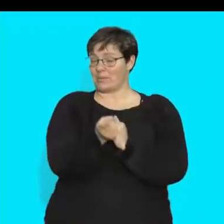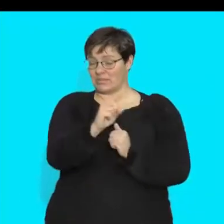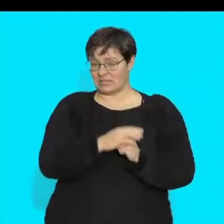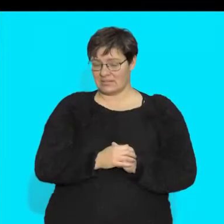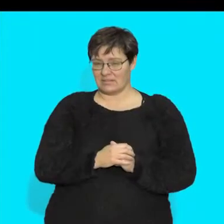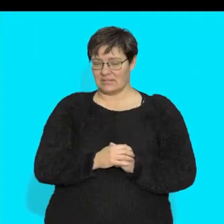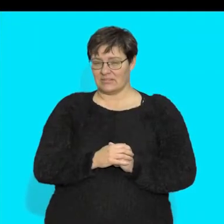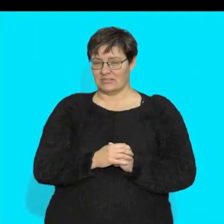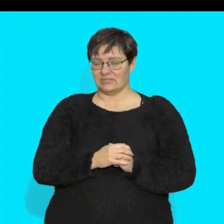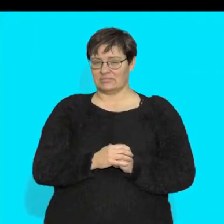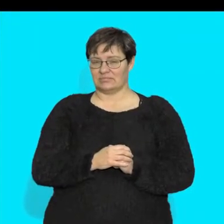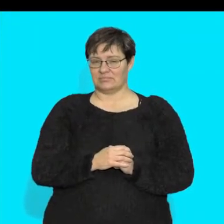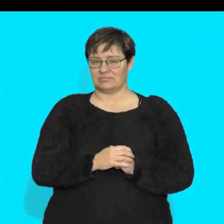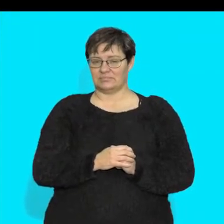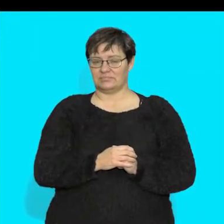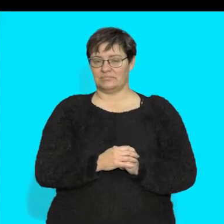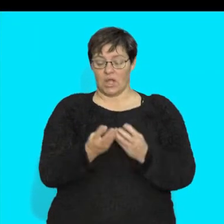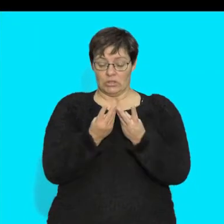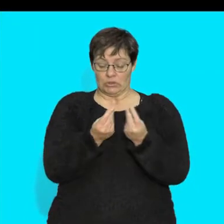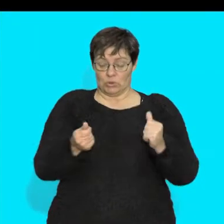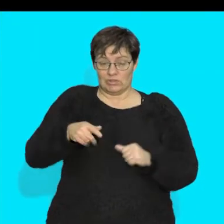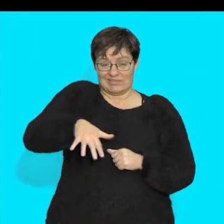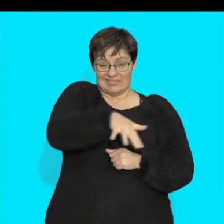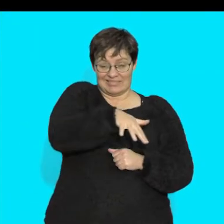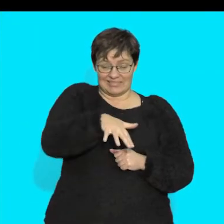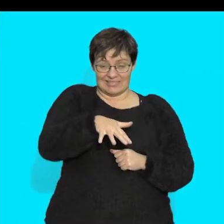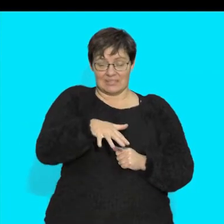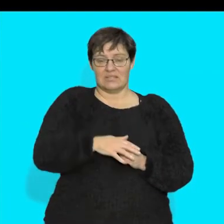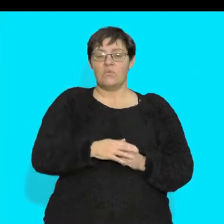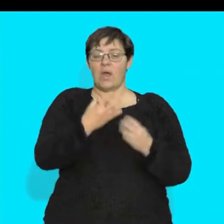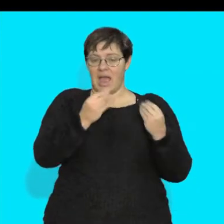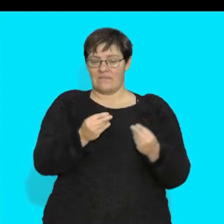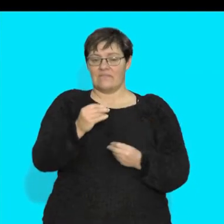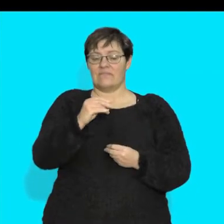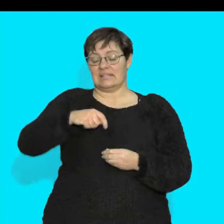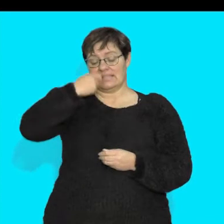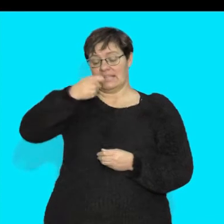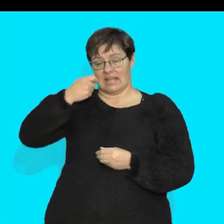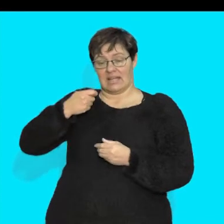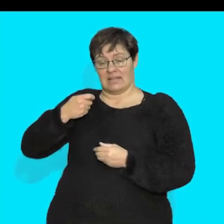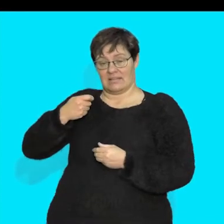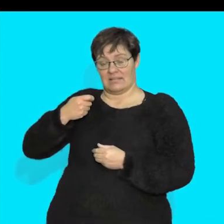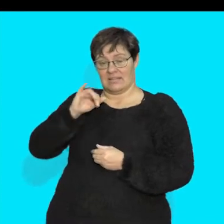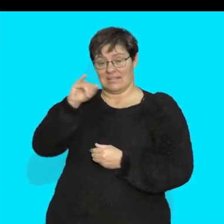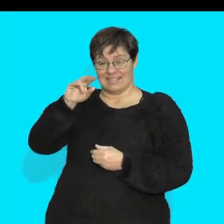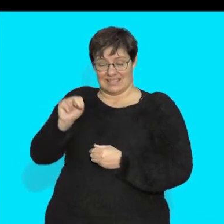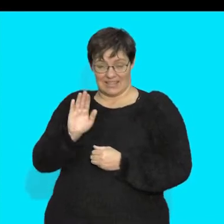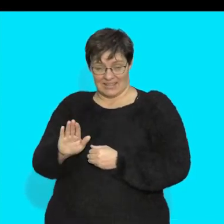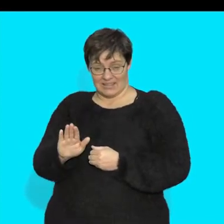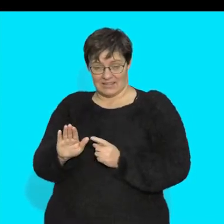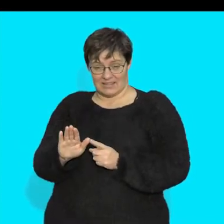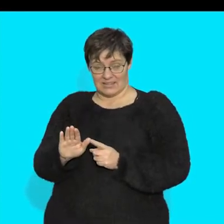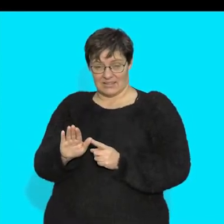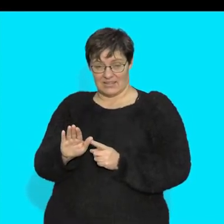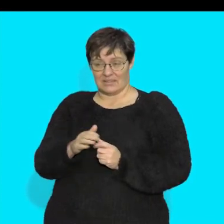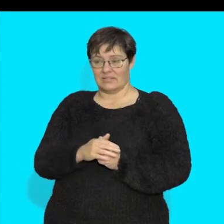what would happen. Is in the solution, we've got a zinc spoon, and way